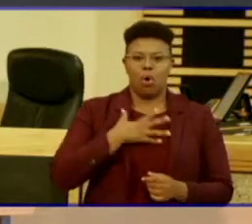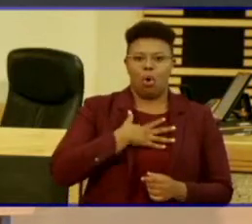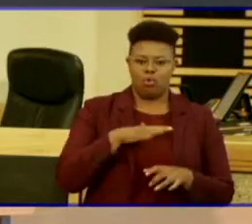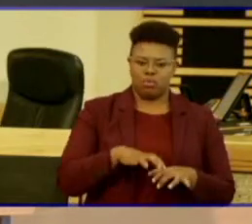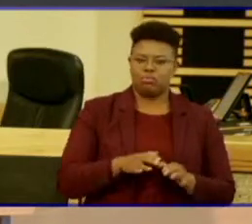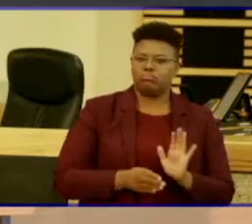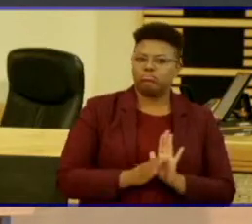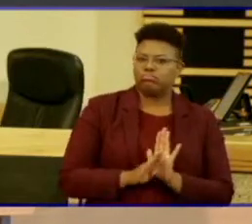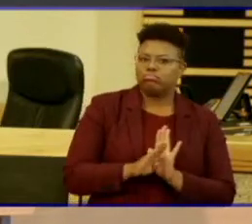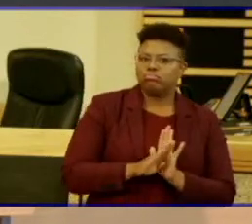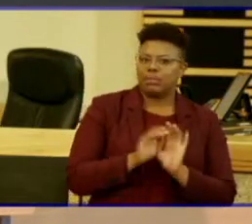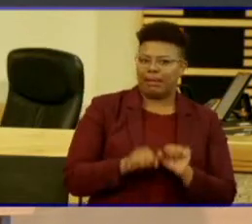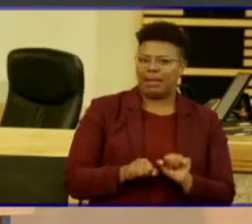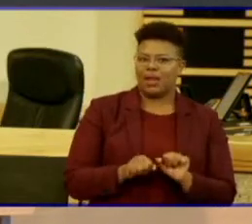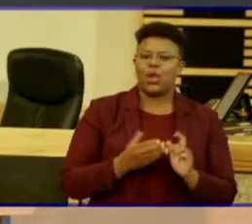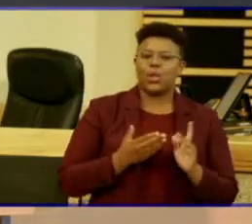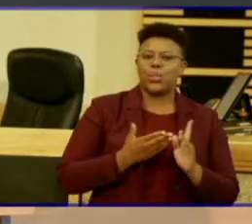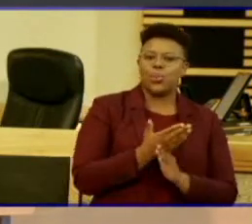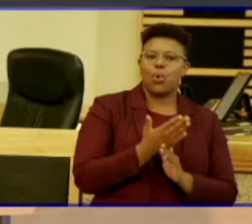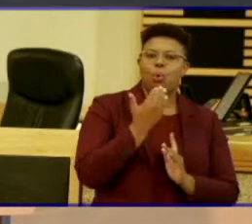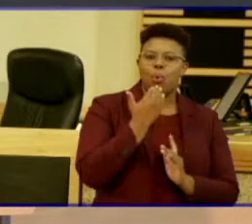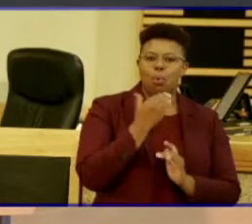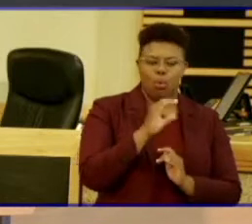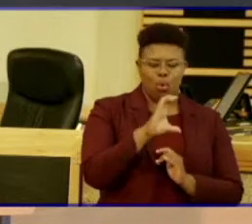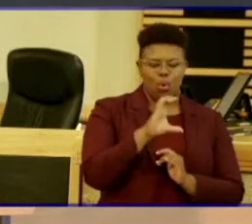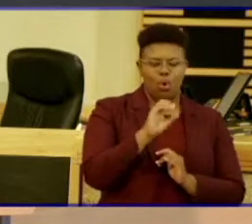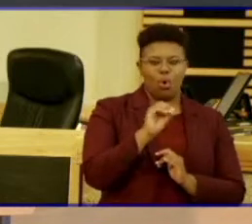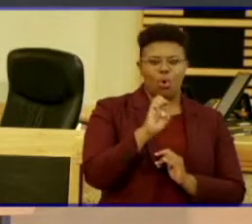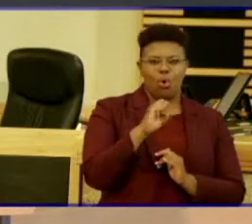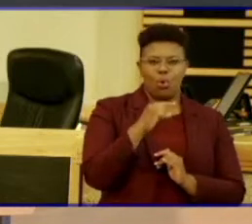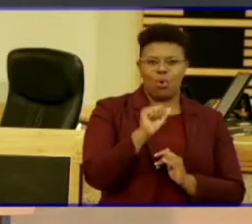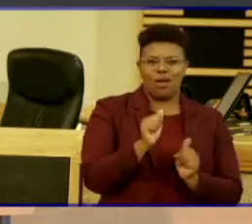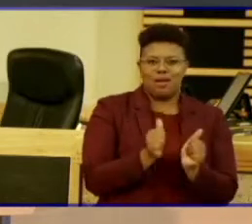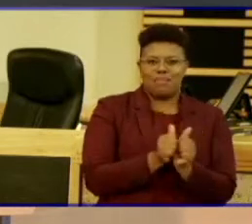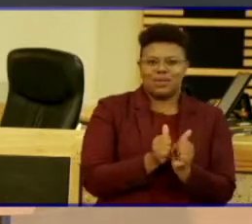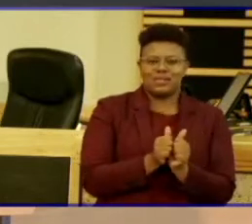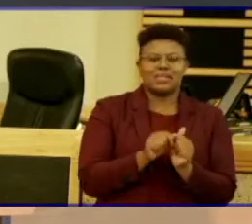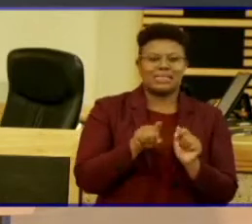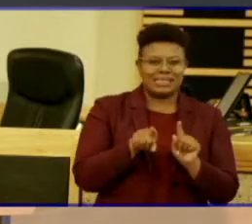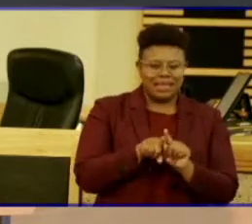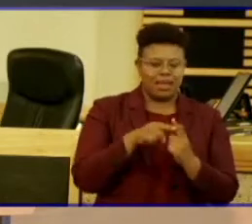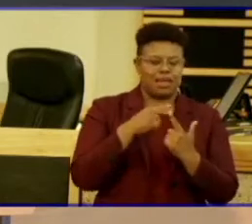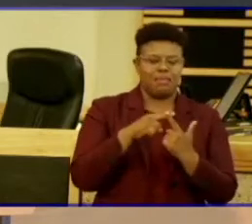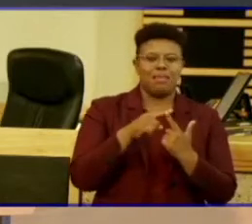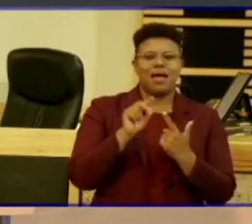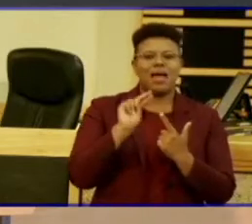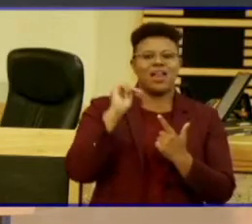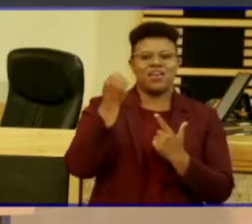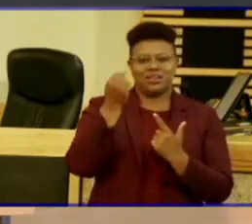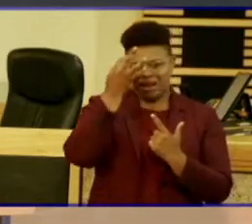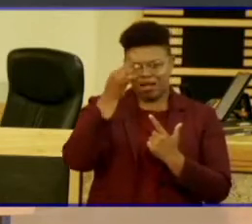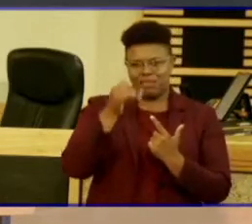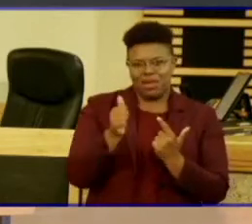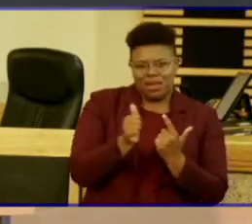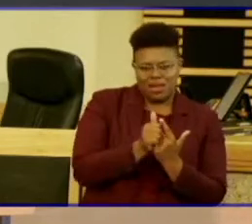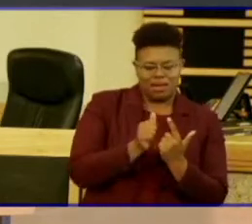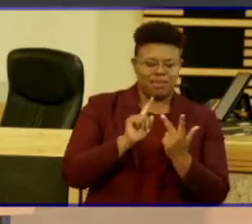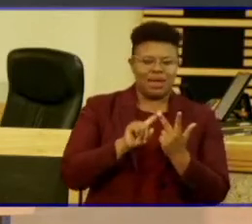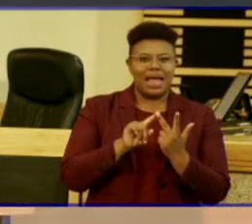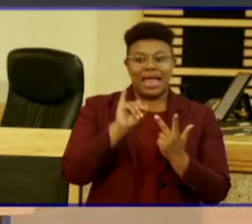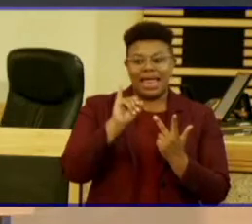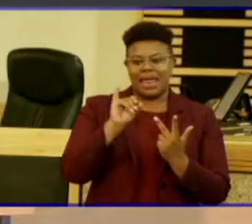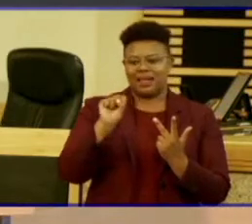Development Cooperation, in partnership with national government and Infrastructure South Africa, the province will